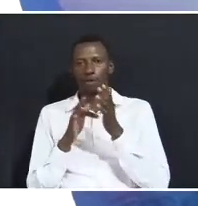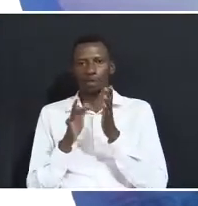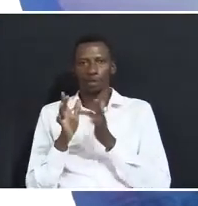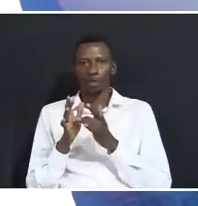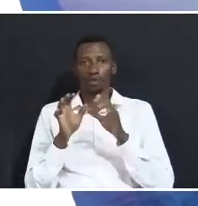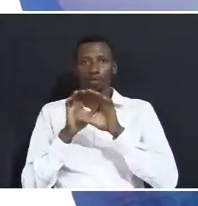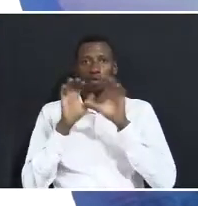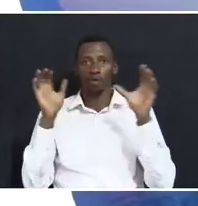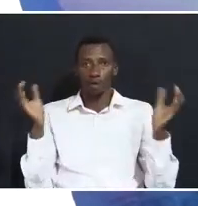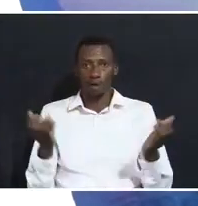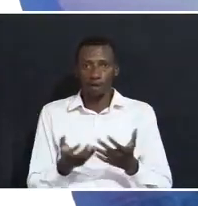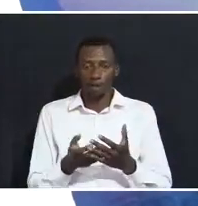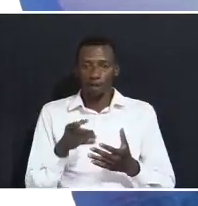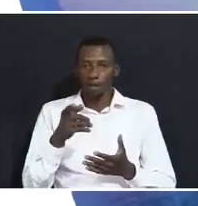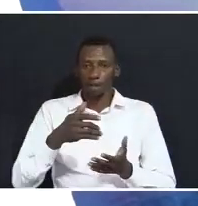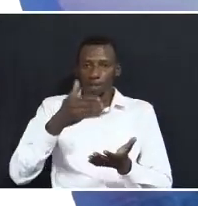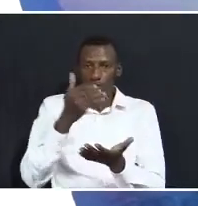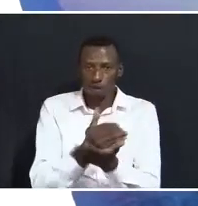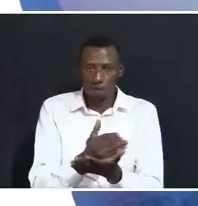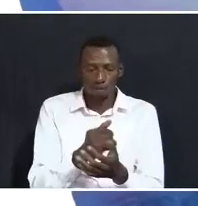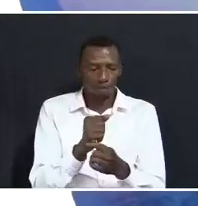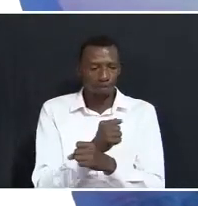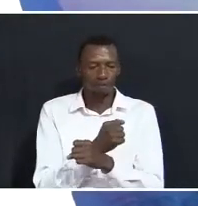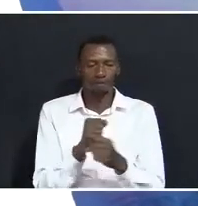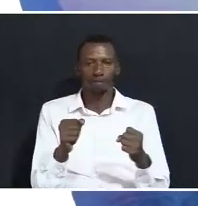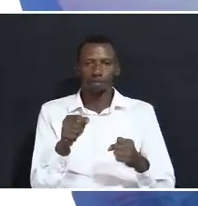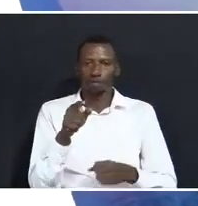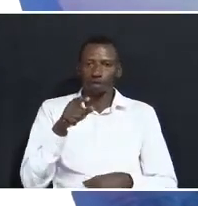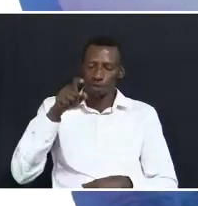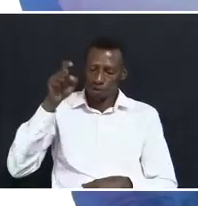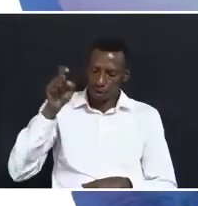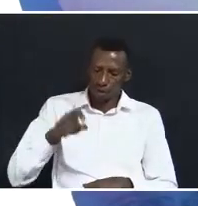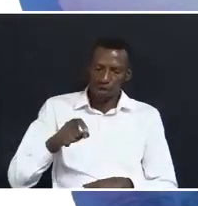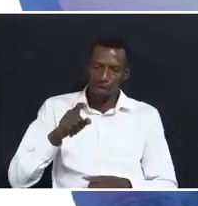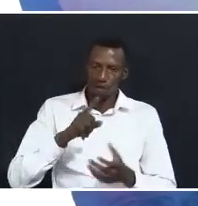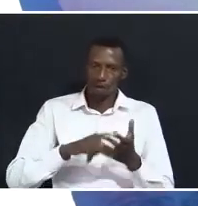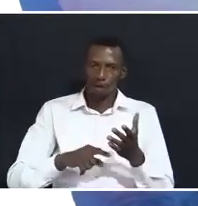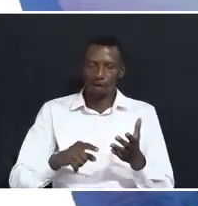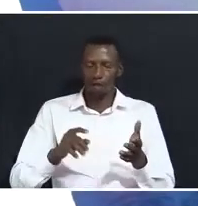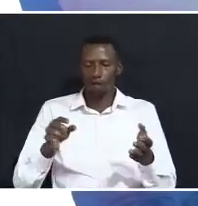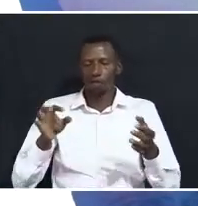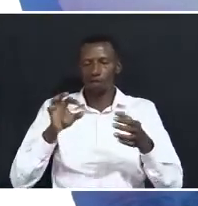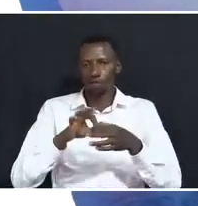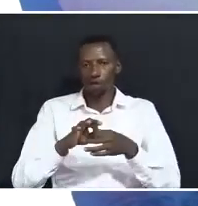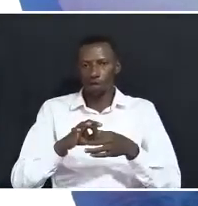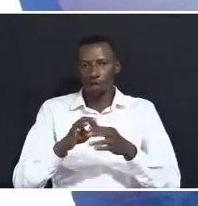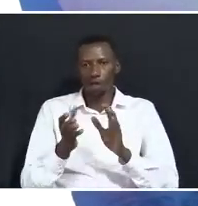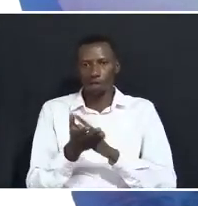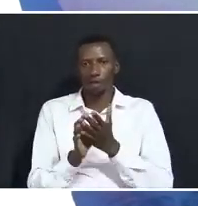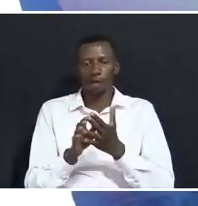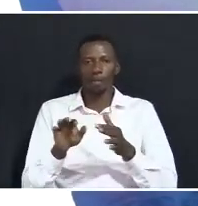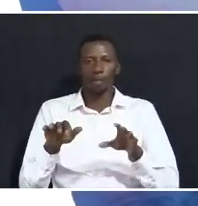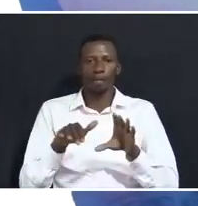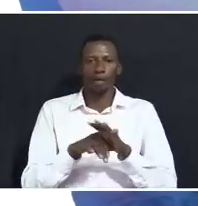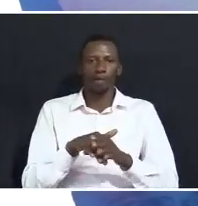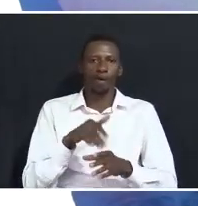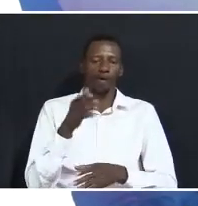is unstoppable. You need just to join and be part and parcel of it.